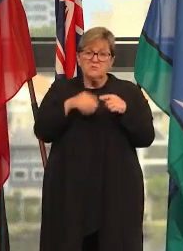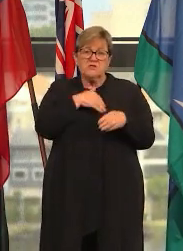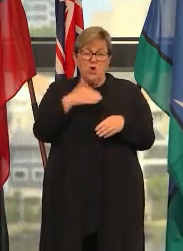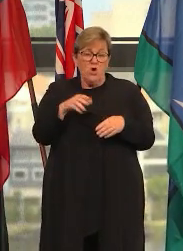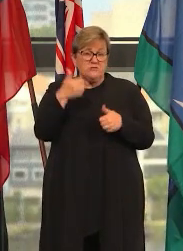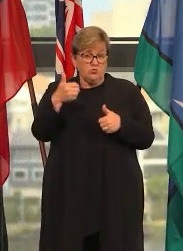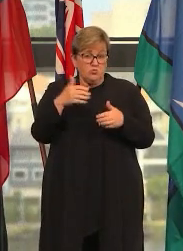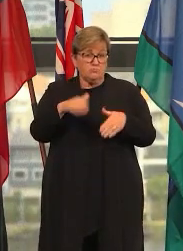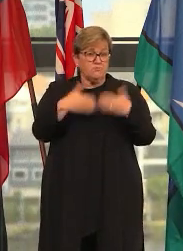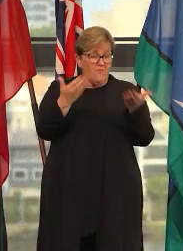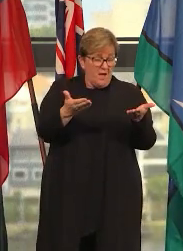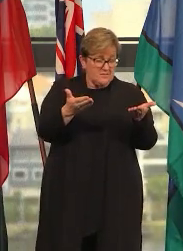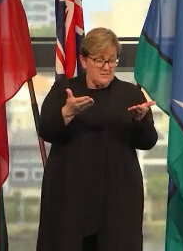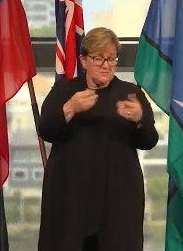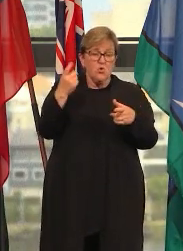up.